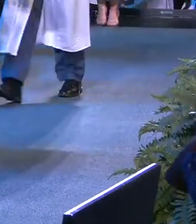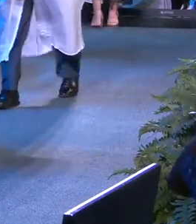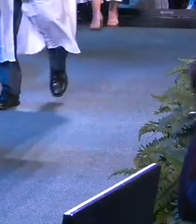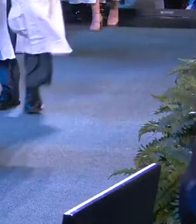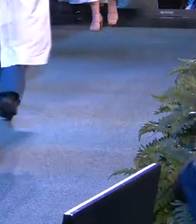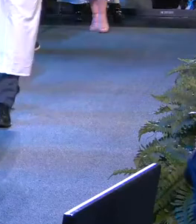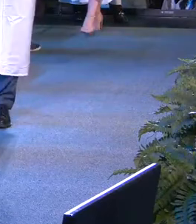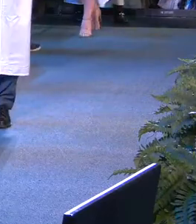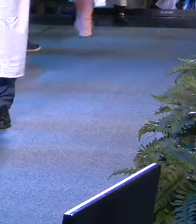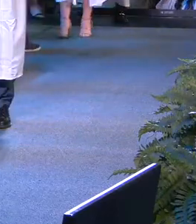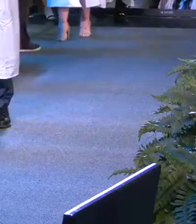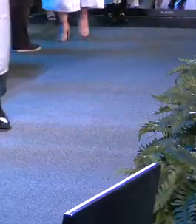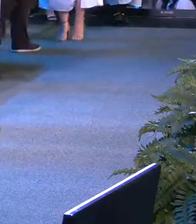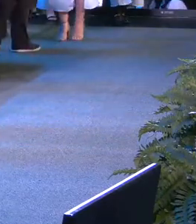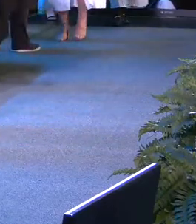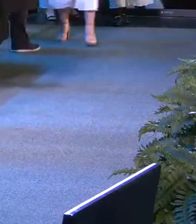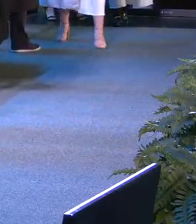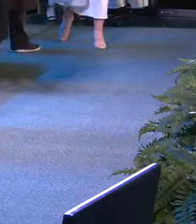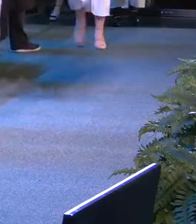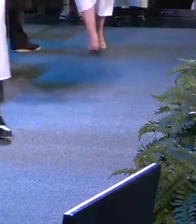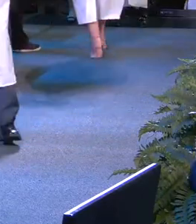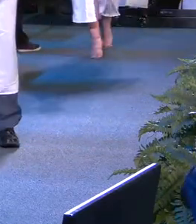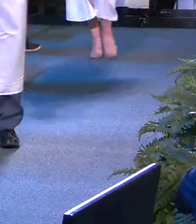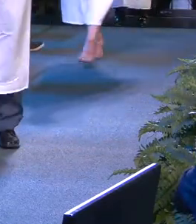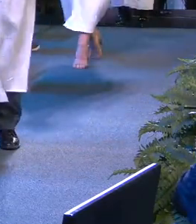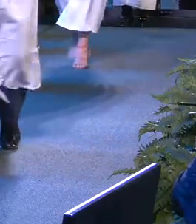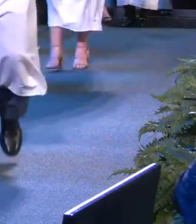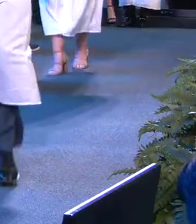Berenice Fleur Alphon.